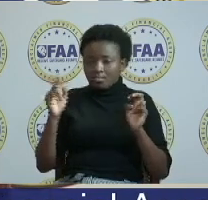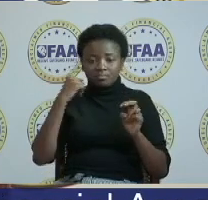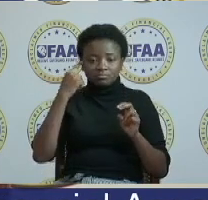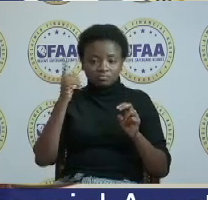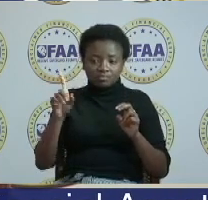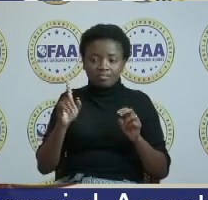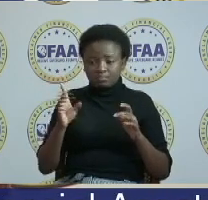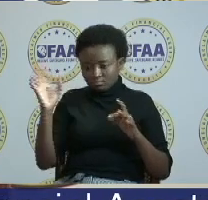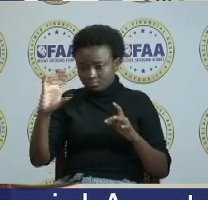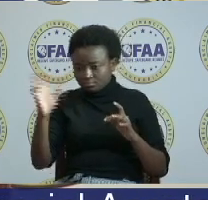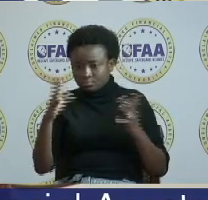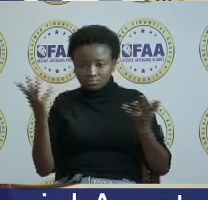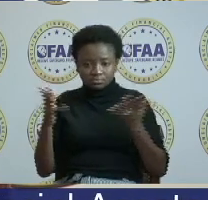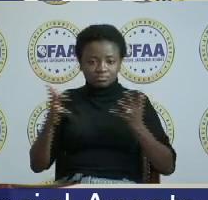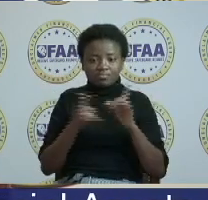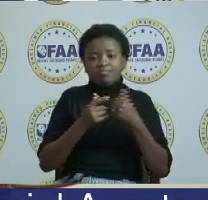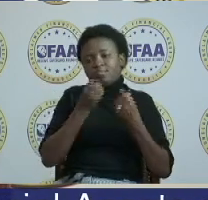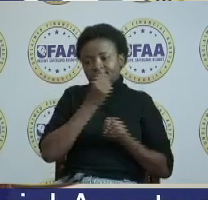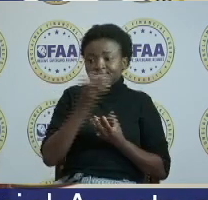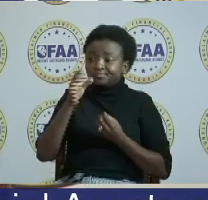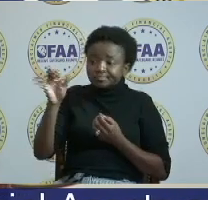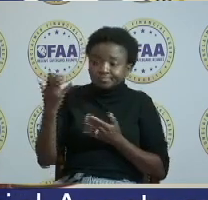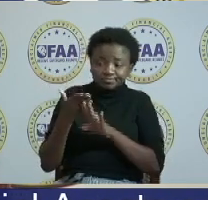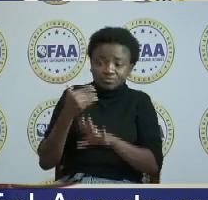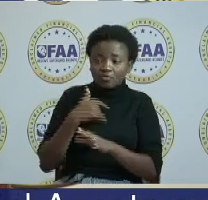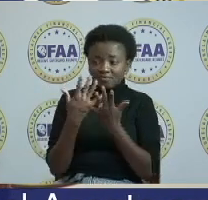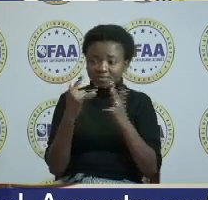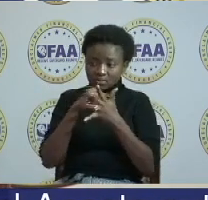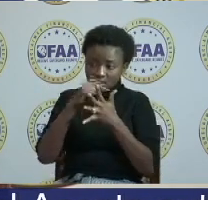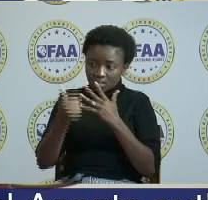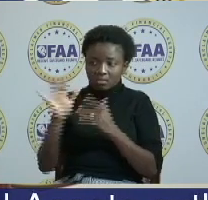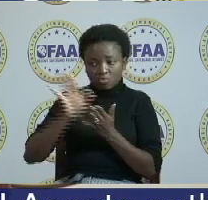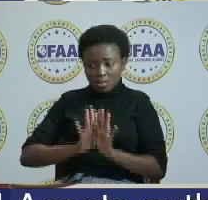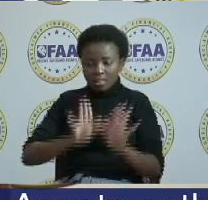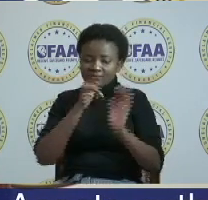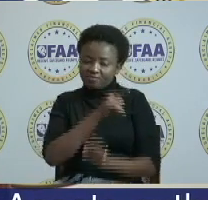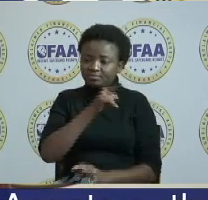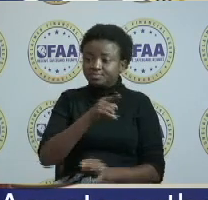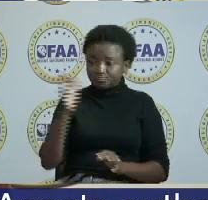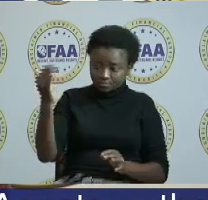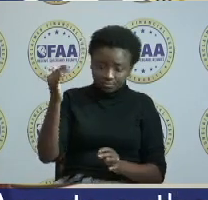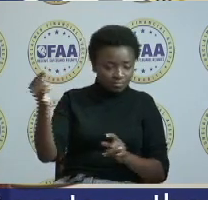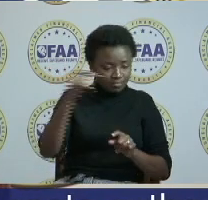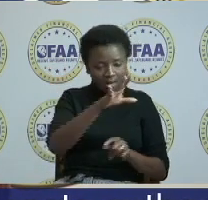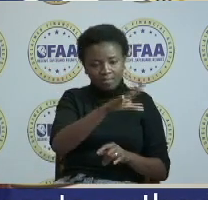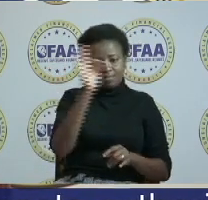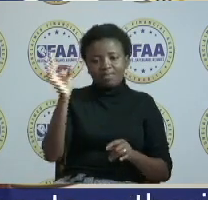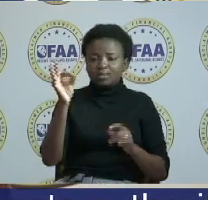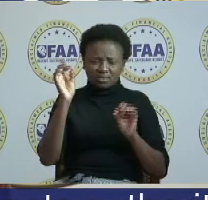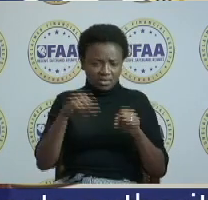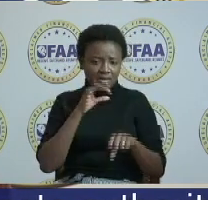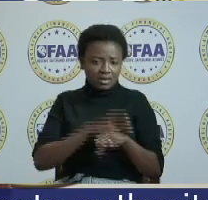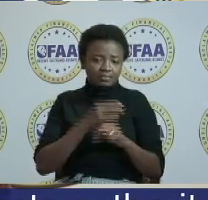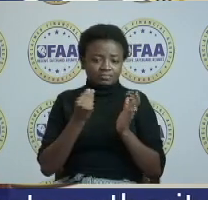try and look for these owners or the beneficiaries of the assets, so that these people can be able to get their